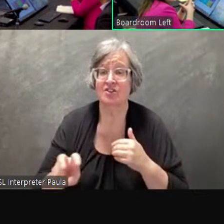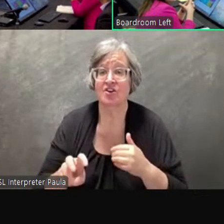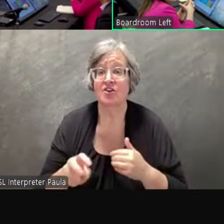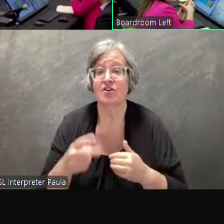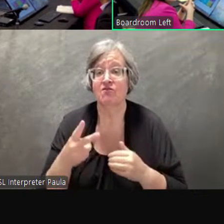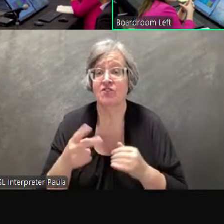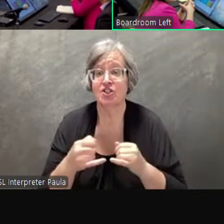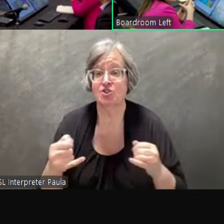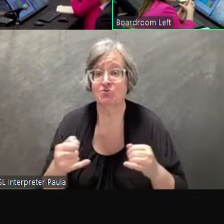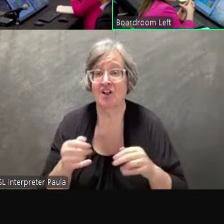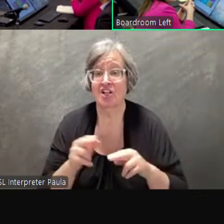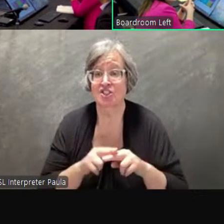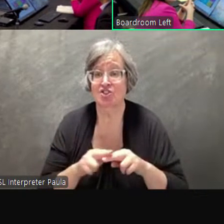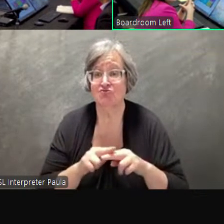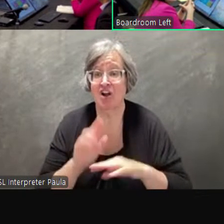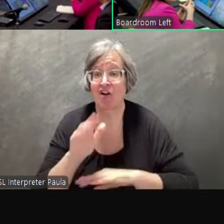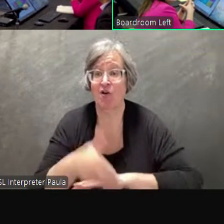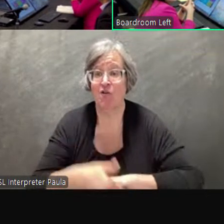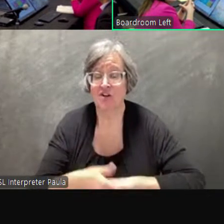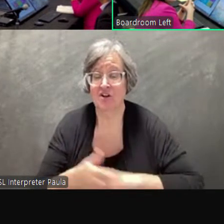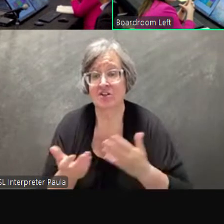lines.